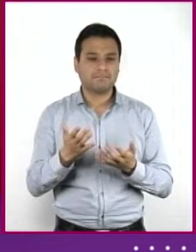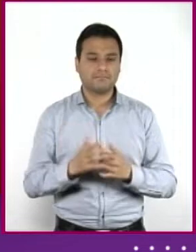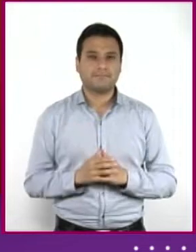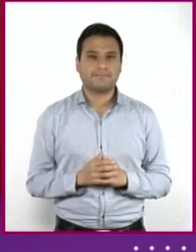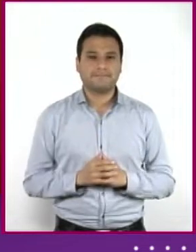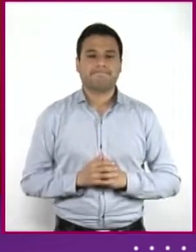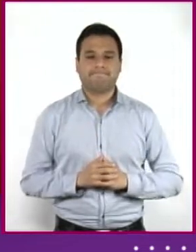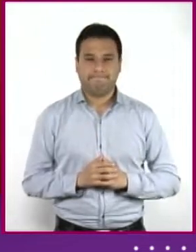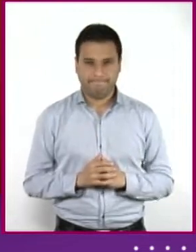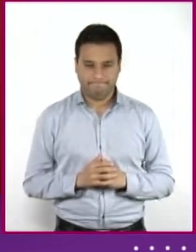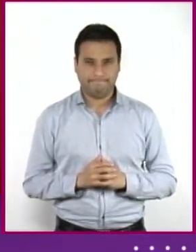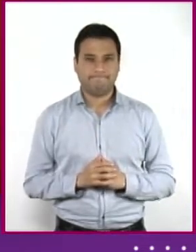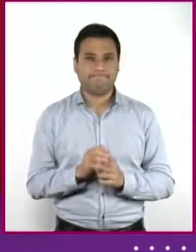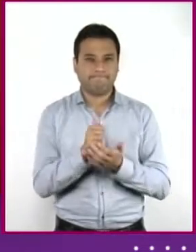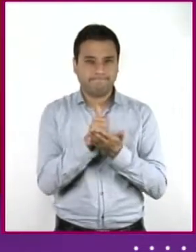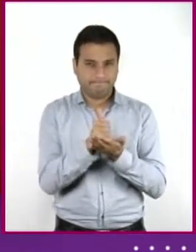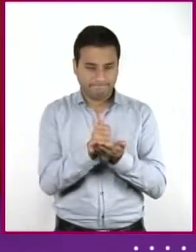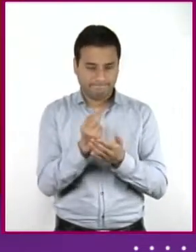Help Wanted.